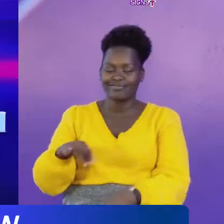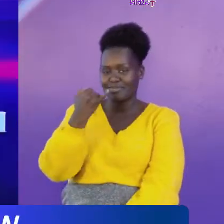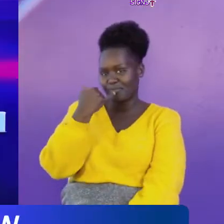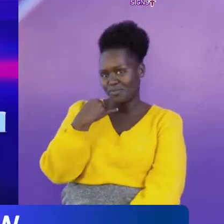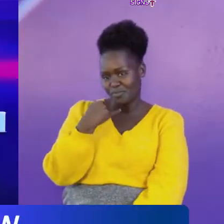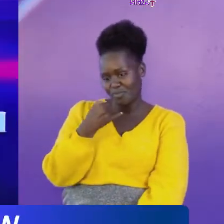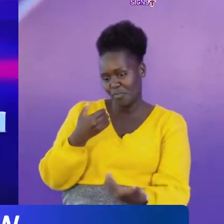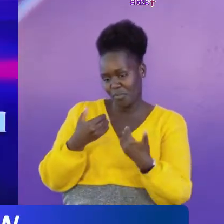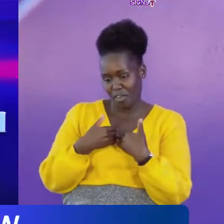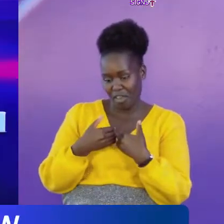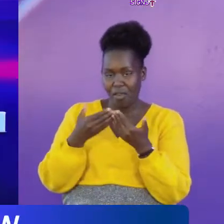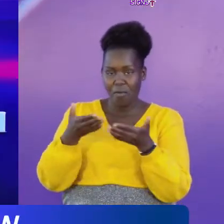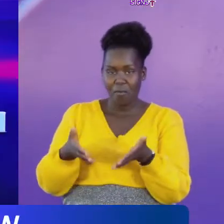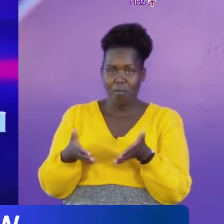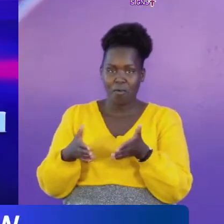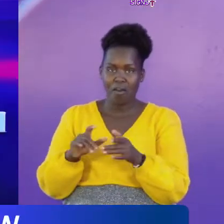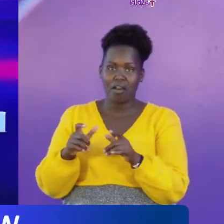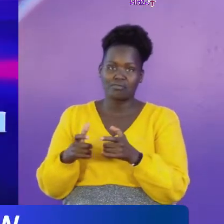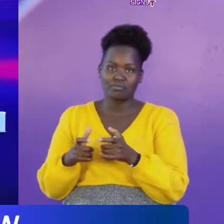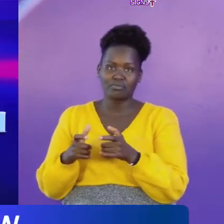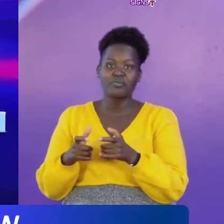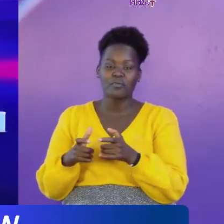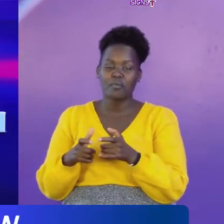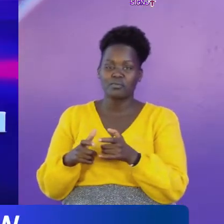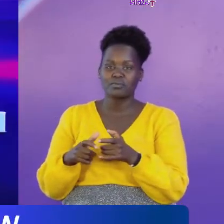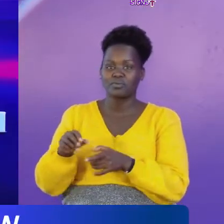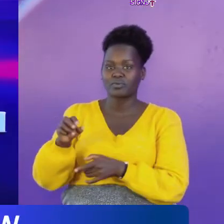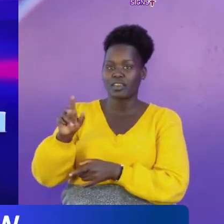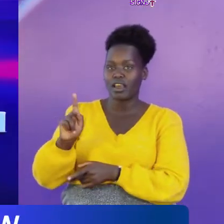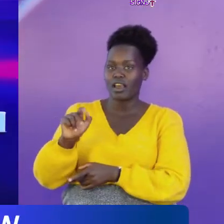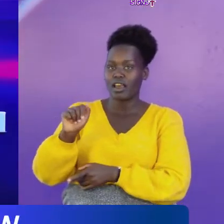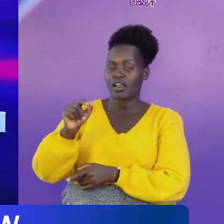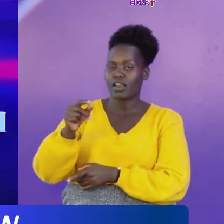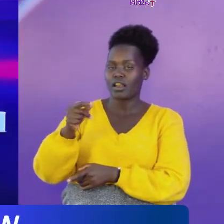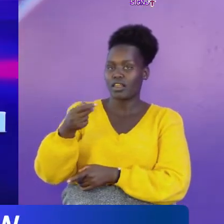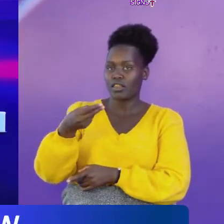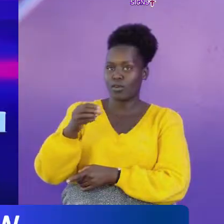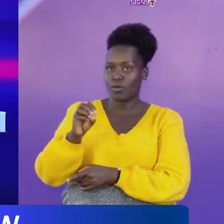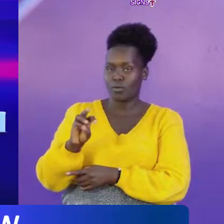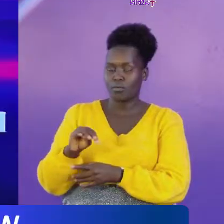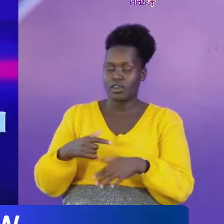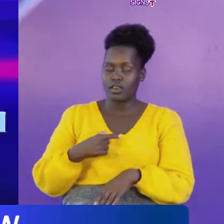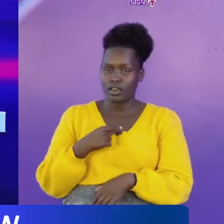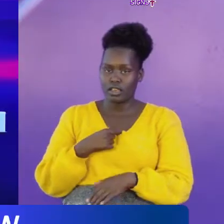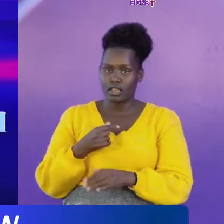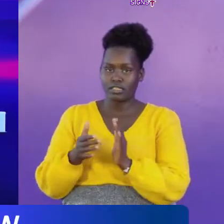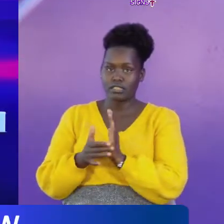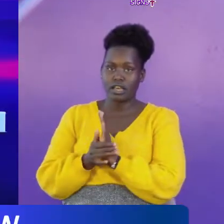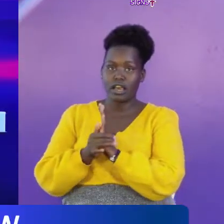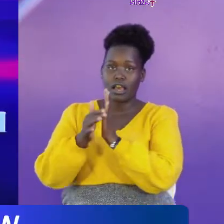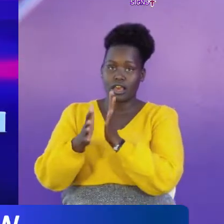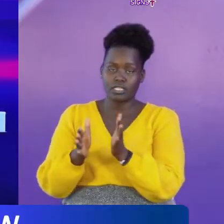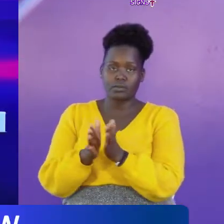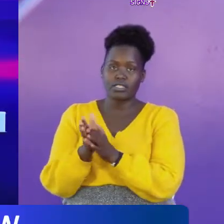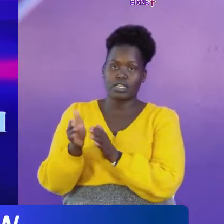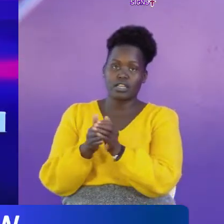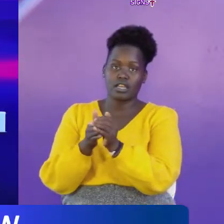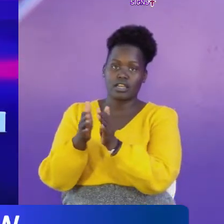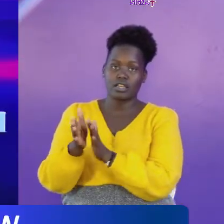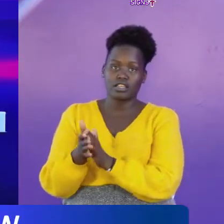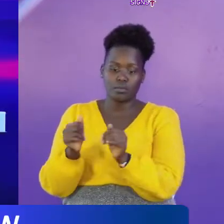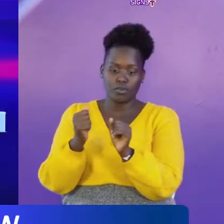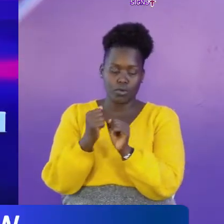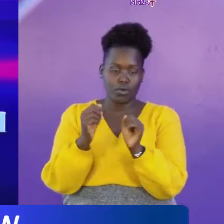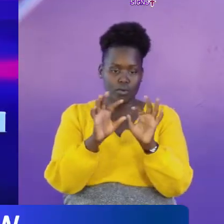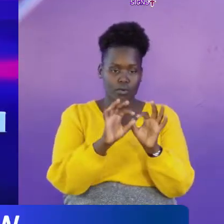studio, we are with Madam Kathomi Riungu. She is a leadership and governance expert and currently working in collaboration